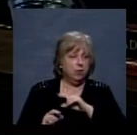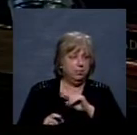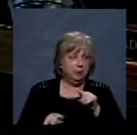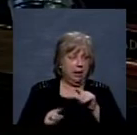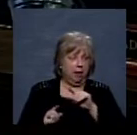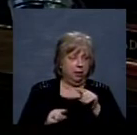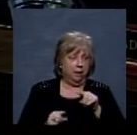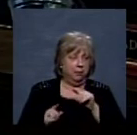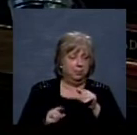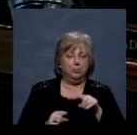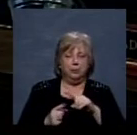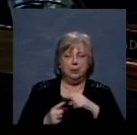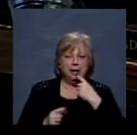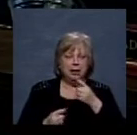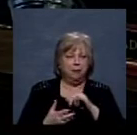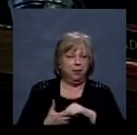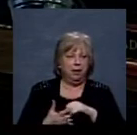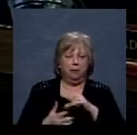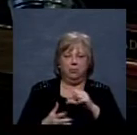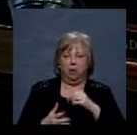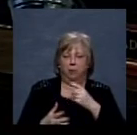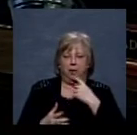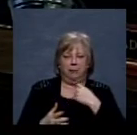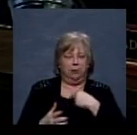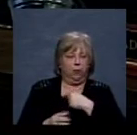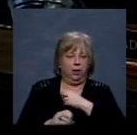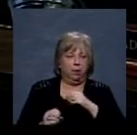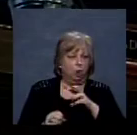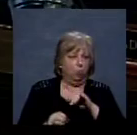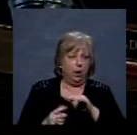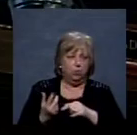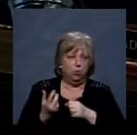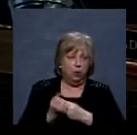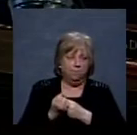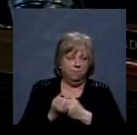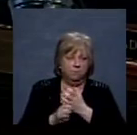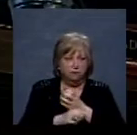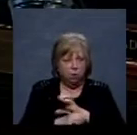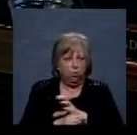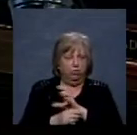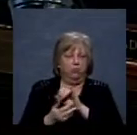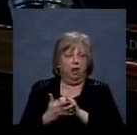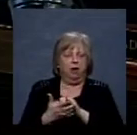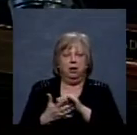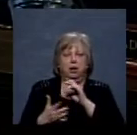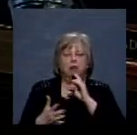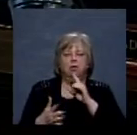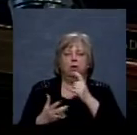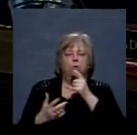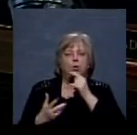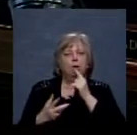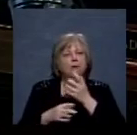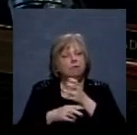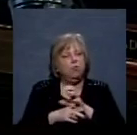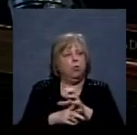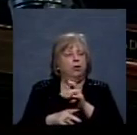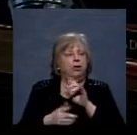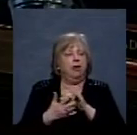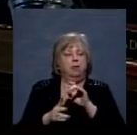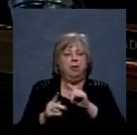that. So first of all, you need to check to see who can enforce that, that the people cutting trees are going to have to pay for